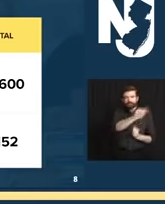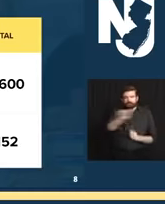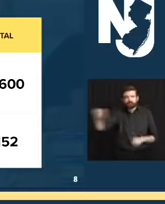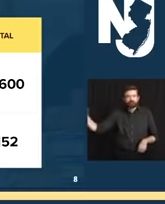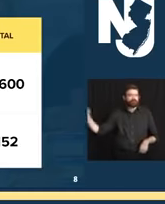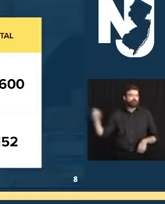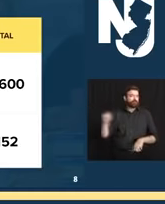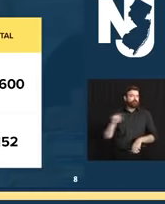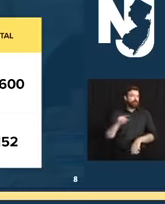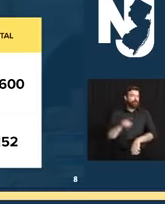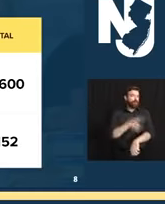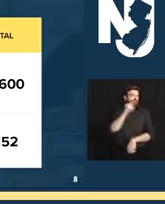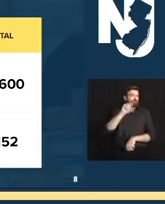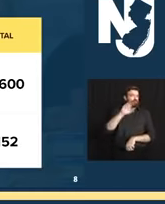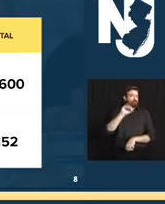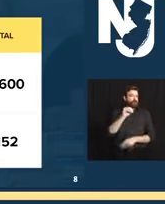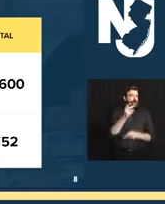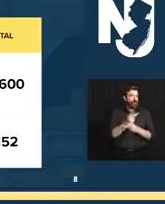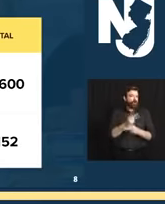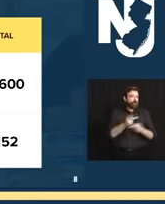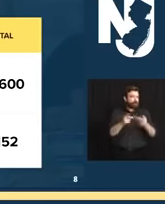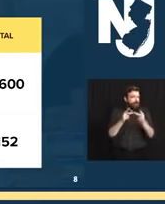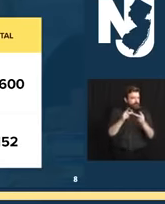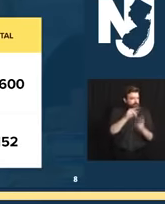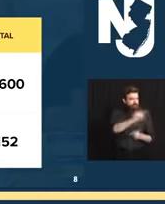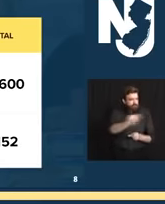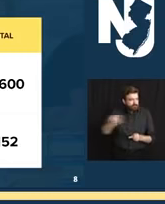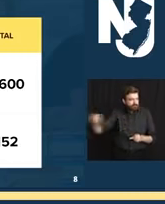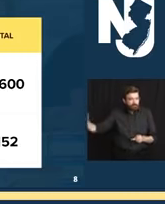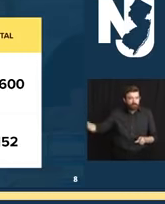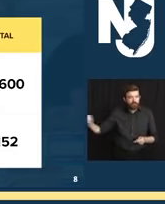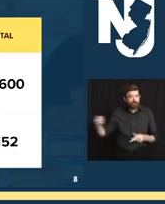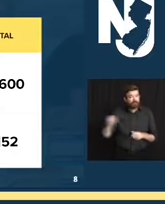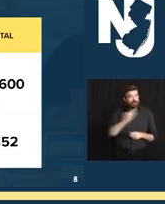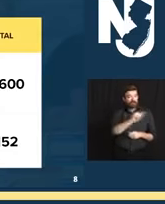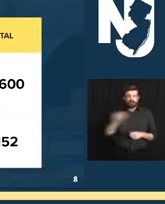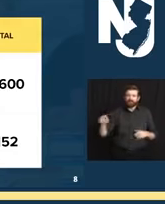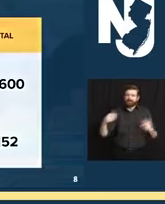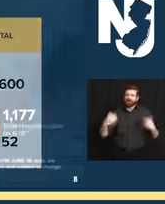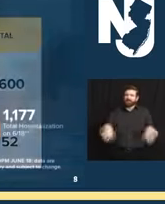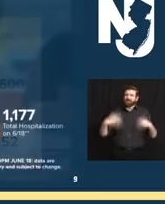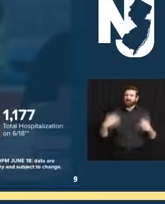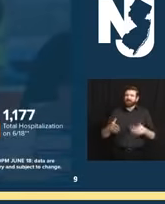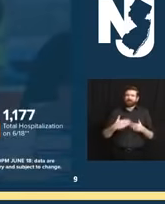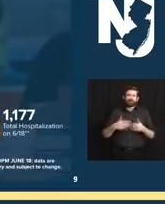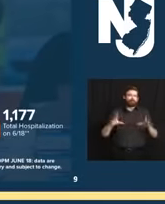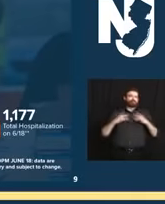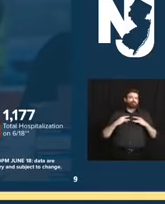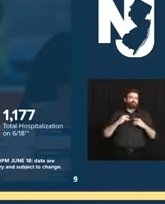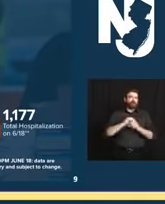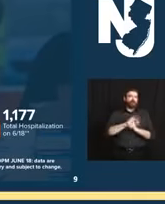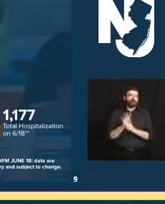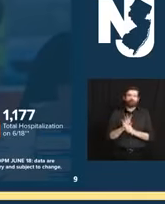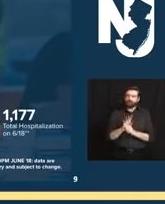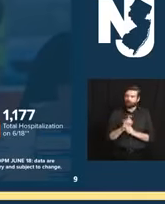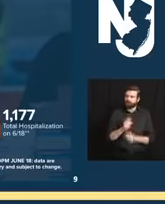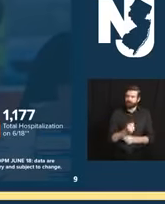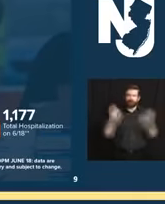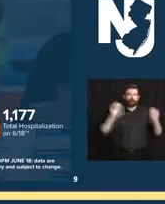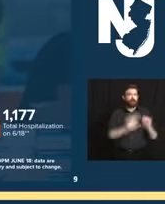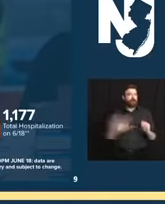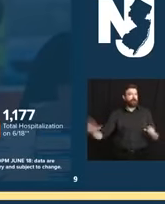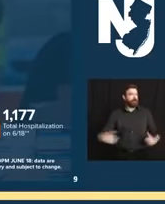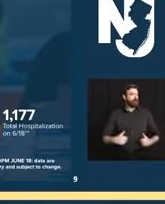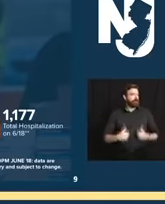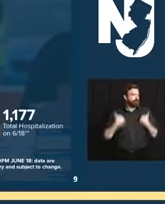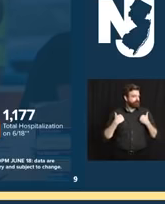of our most vulnerable residents and to save every life we can. Turning to hospitals, the number of patients being treated